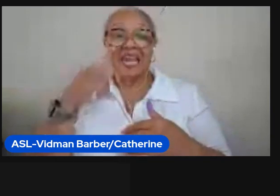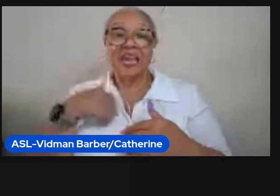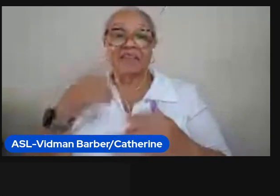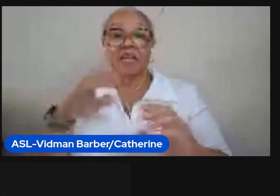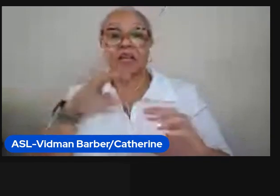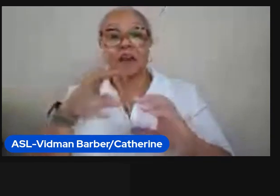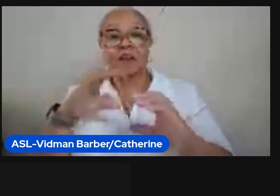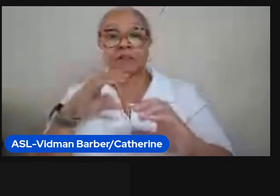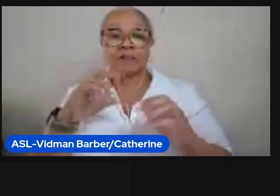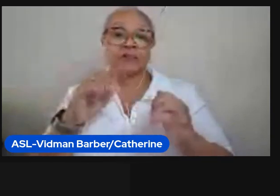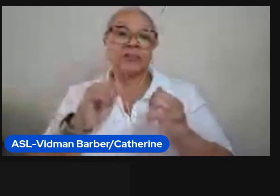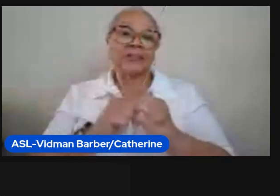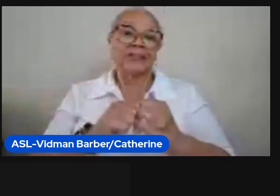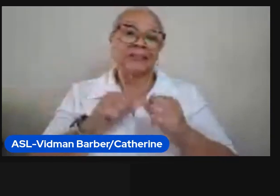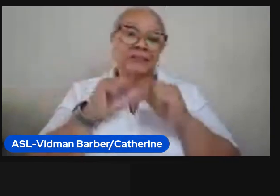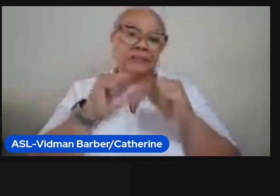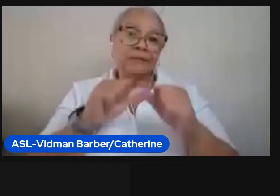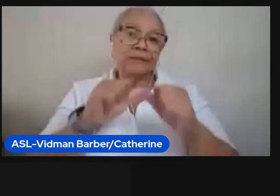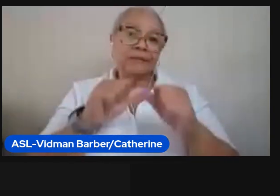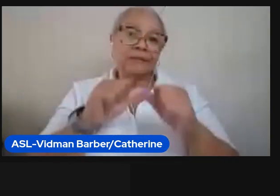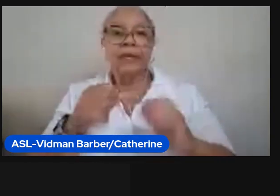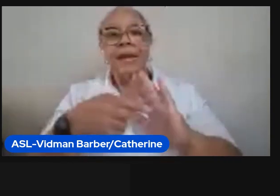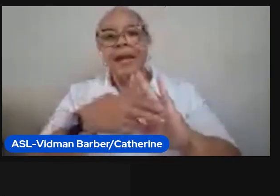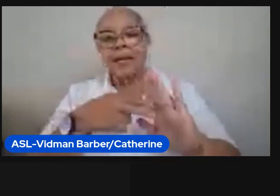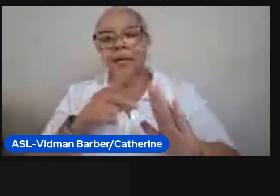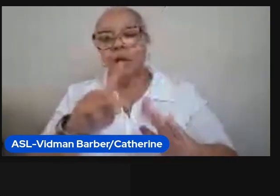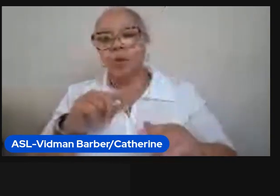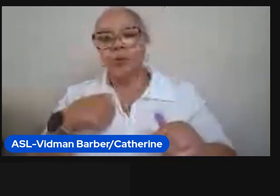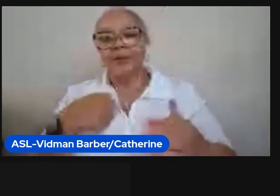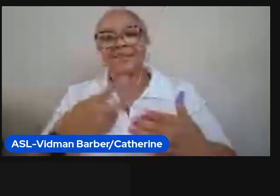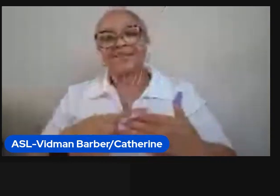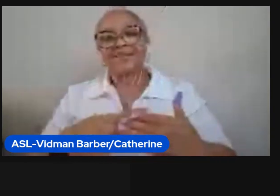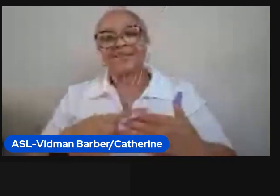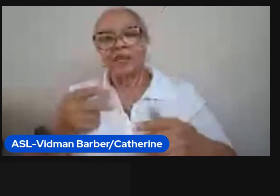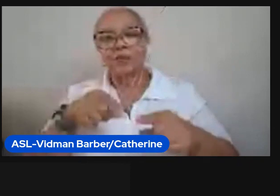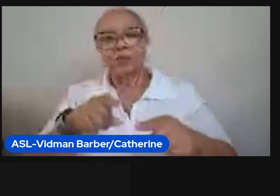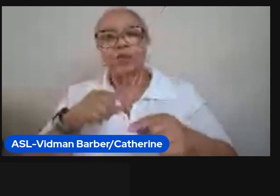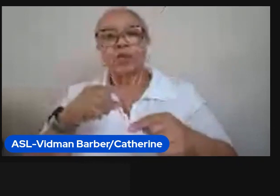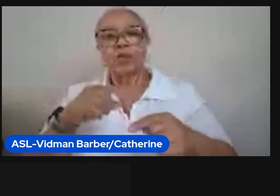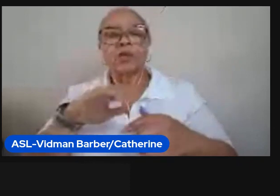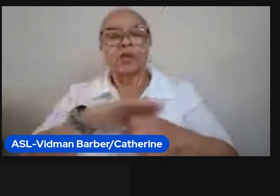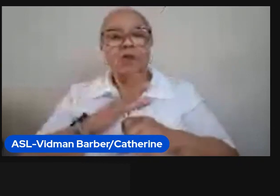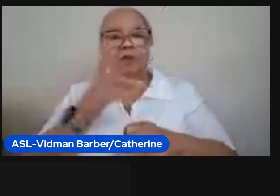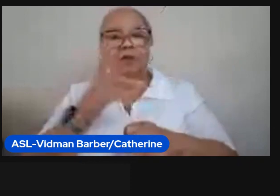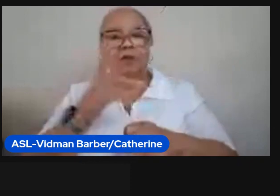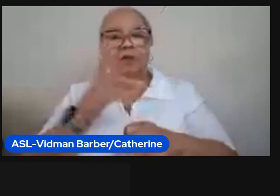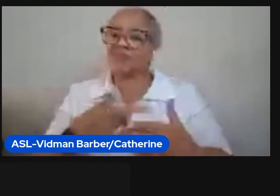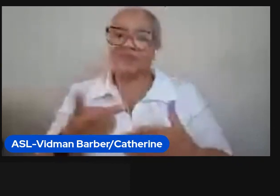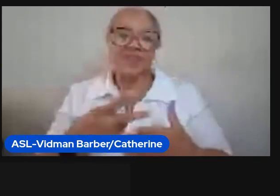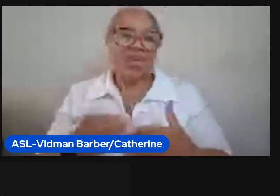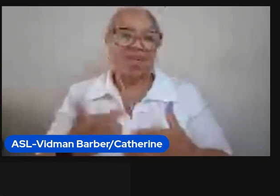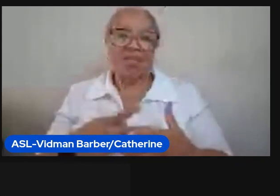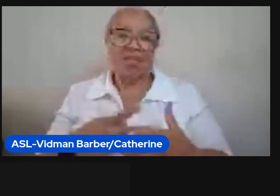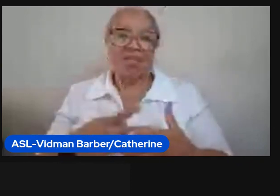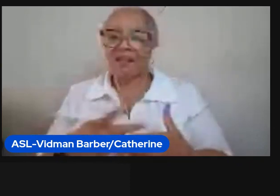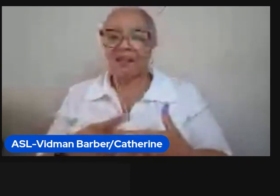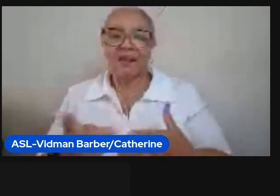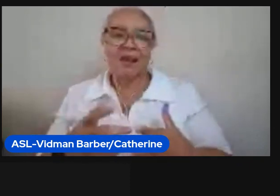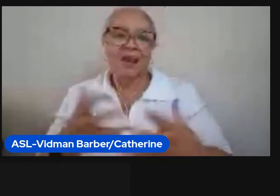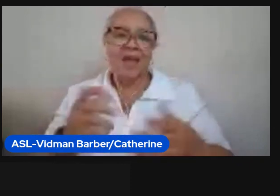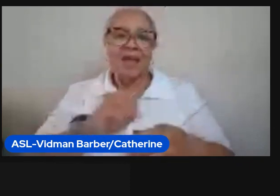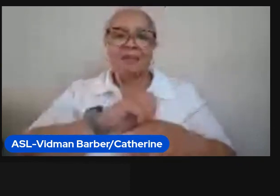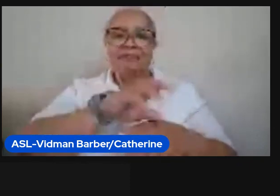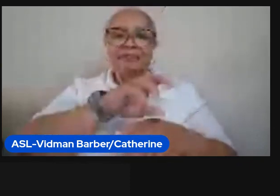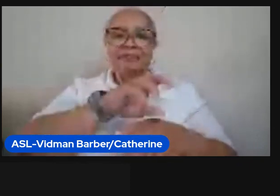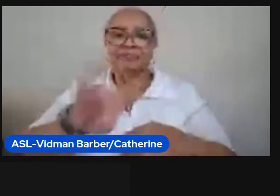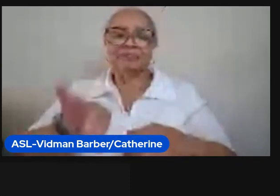and continuing the conversation and highlighting where we failed in COVID, because we failed massively. The distribution of tests and vaccines and